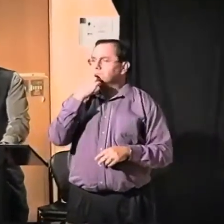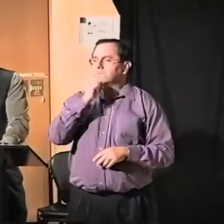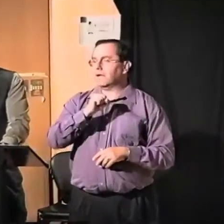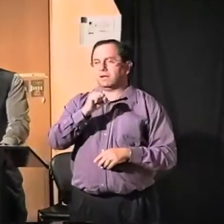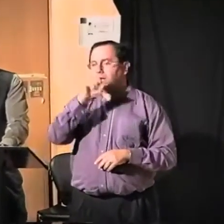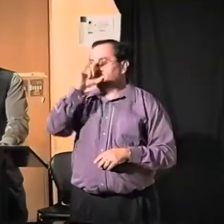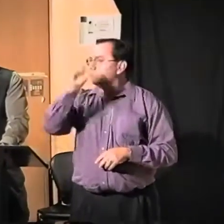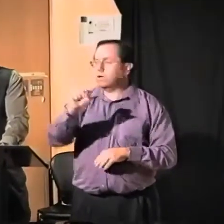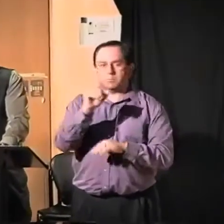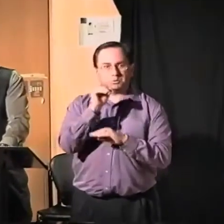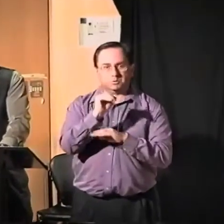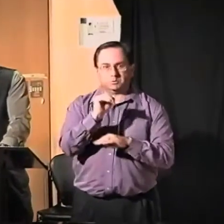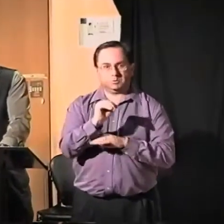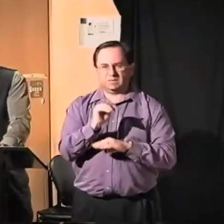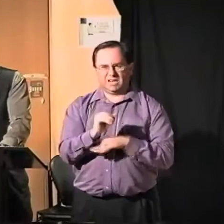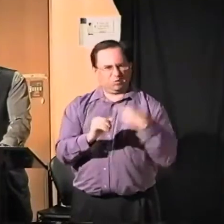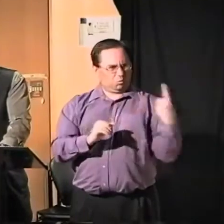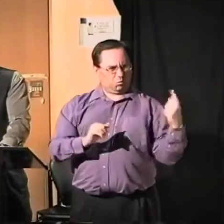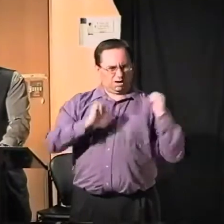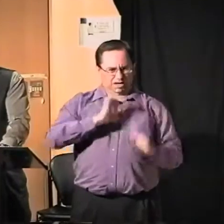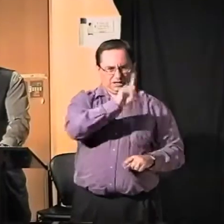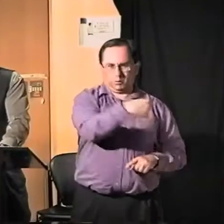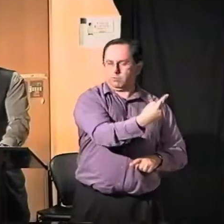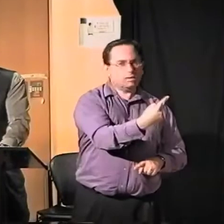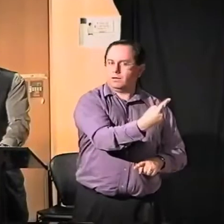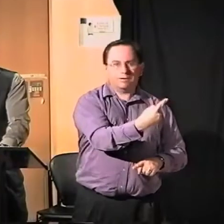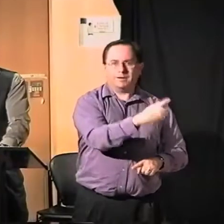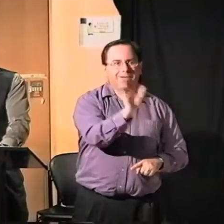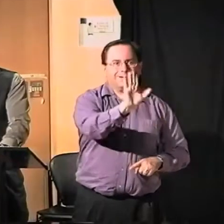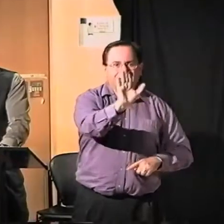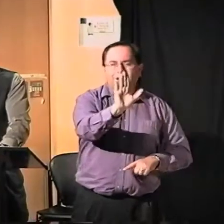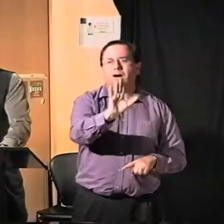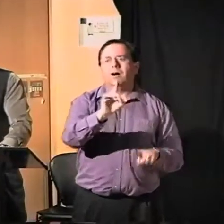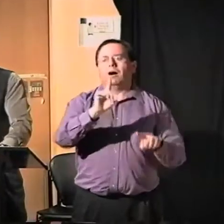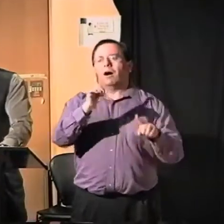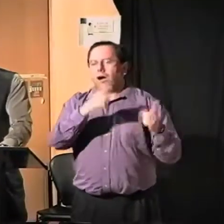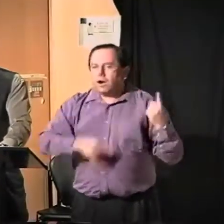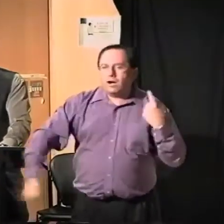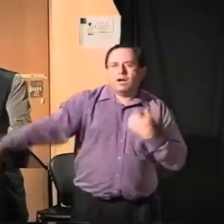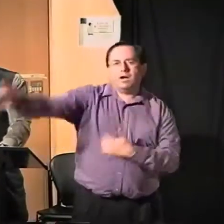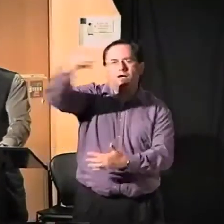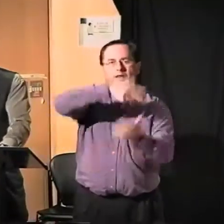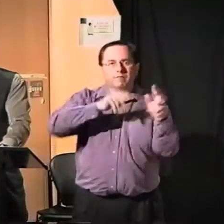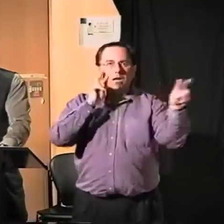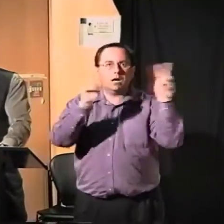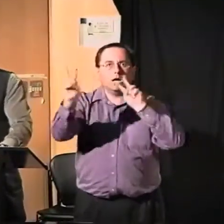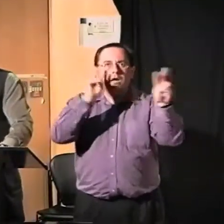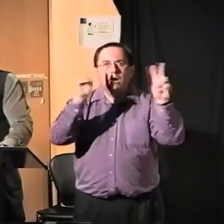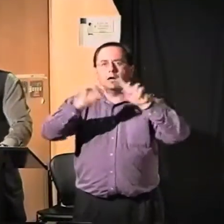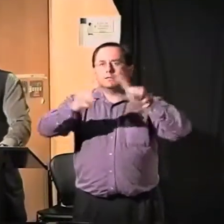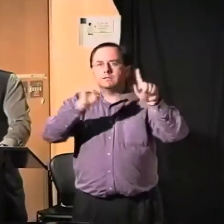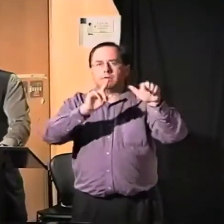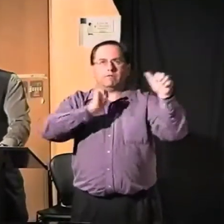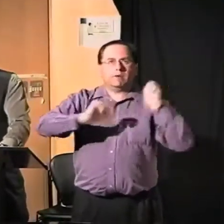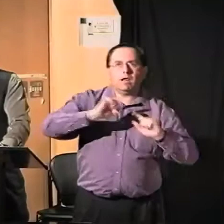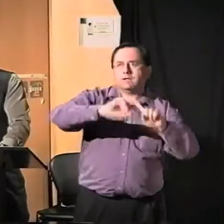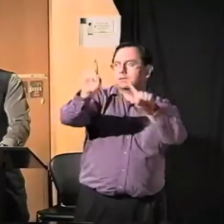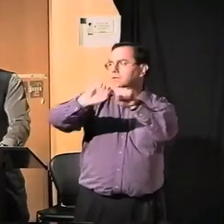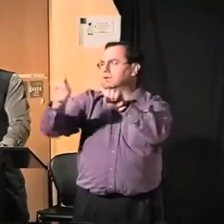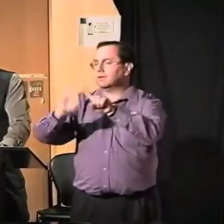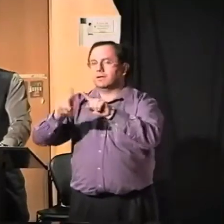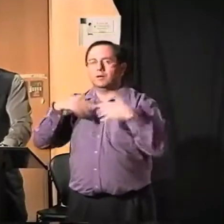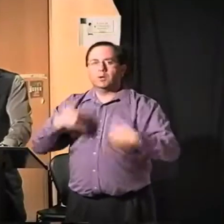of this evening, however, is not any one act in particular. It's the strength of being we will all be treated and witnessed to by each person who graces this